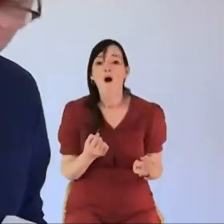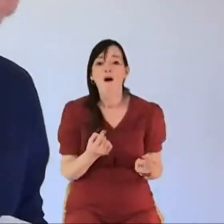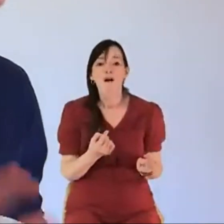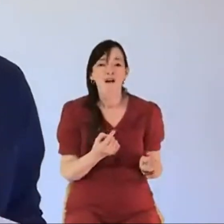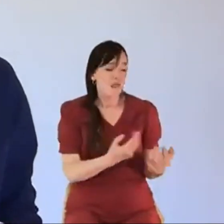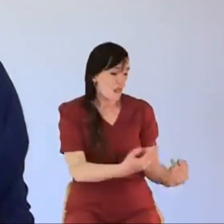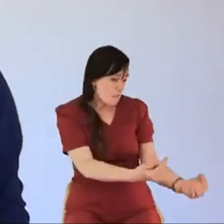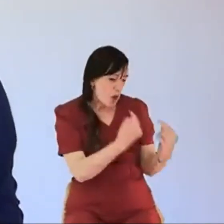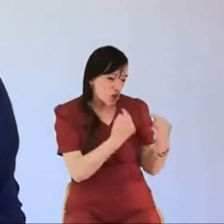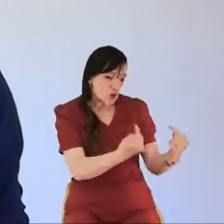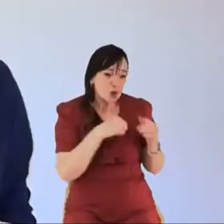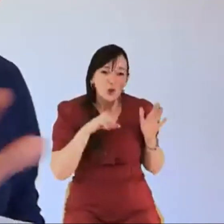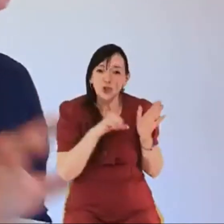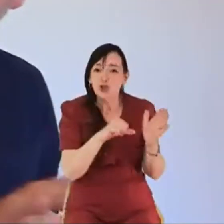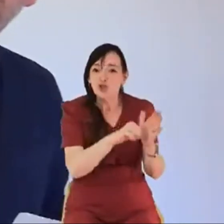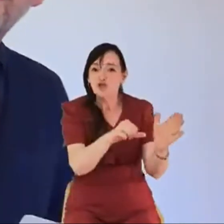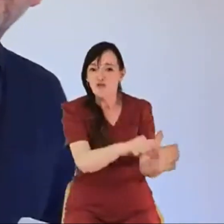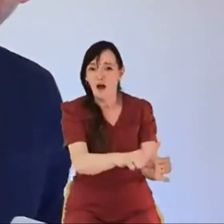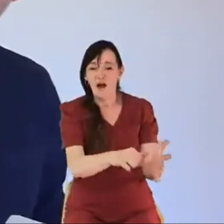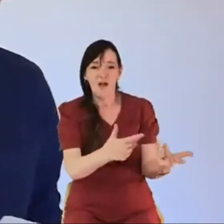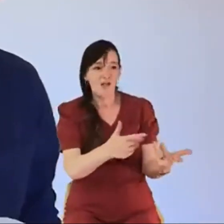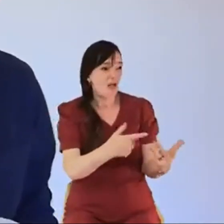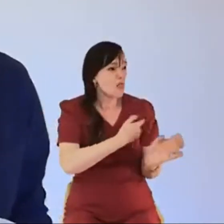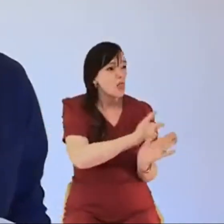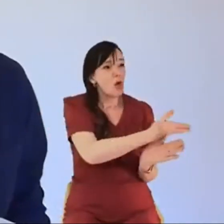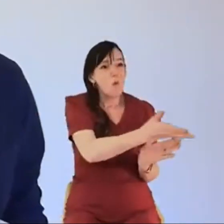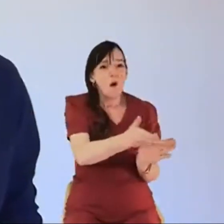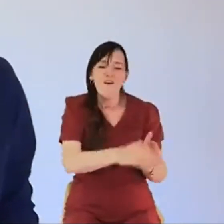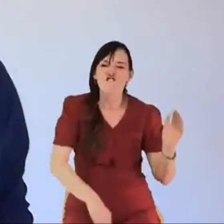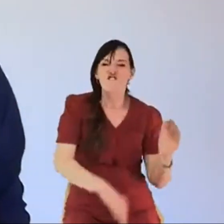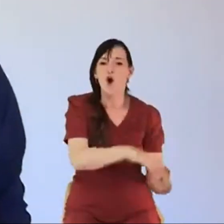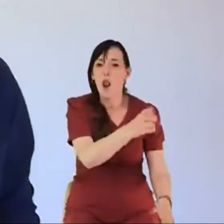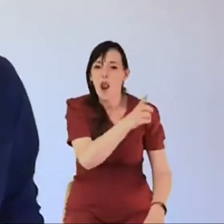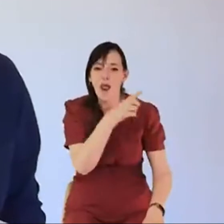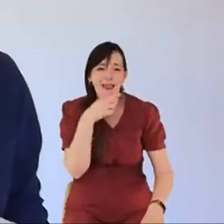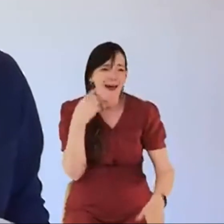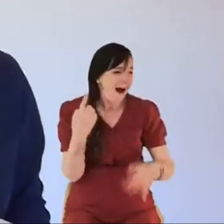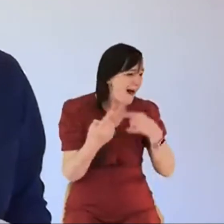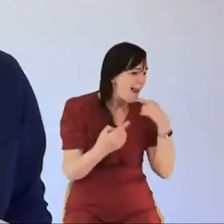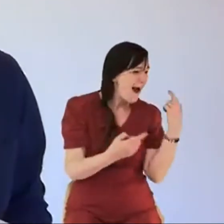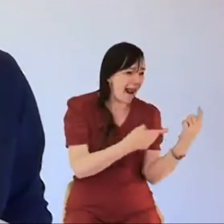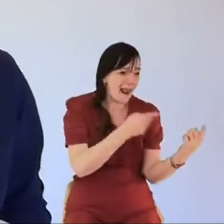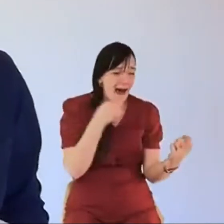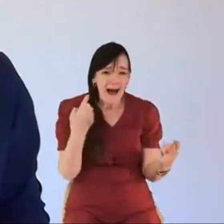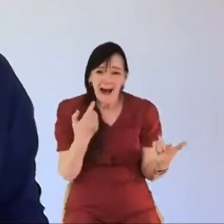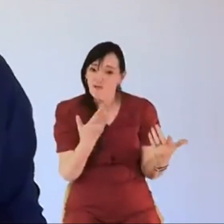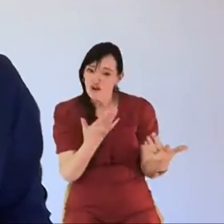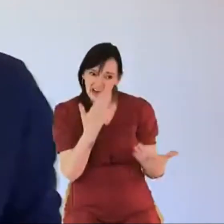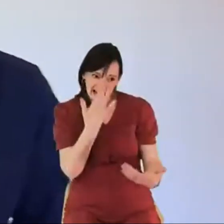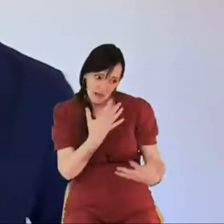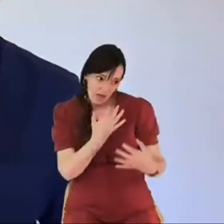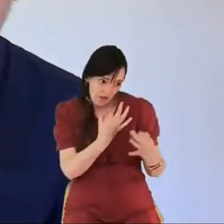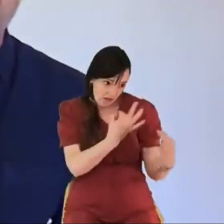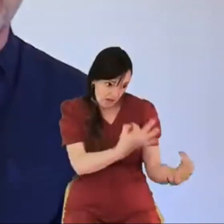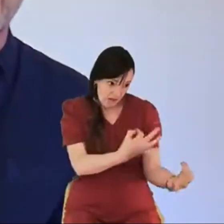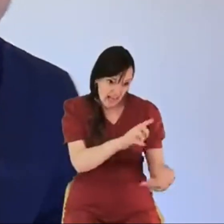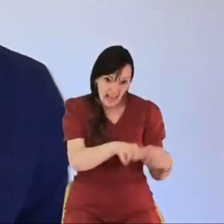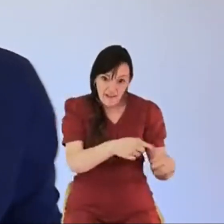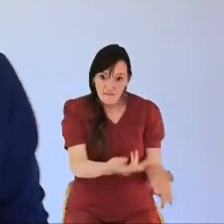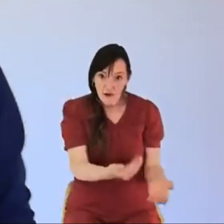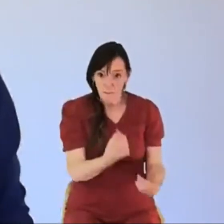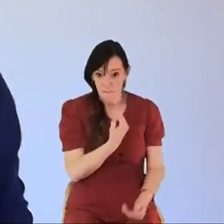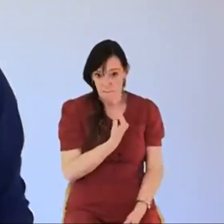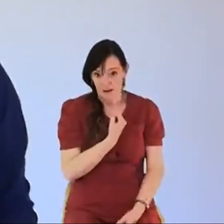persecution and trials and the world is awash with lies that are so attractive if it was all down to me